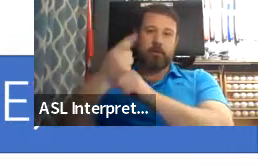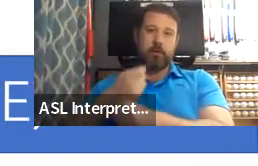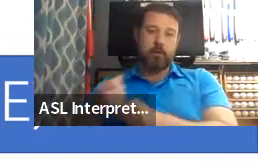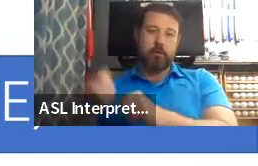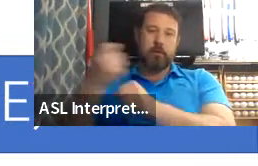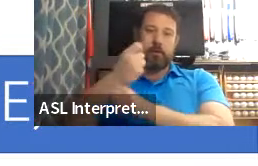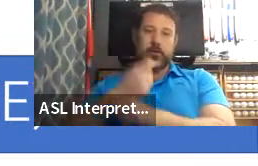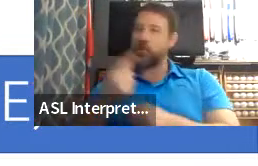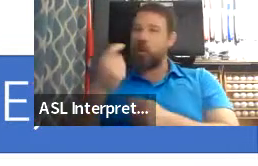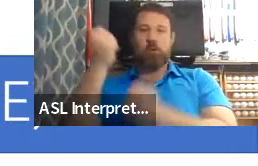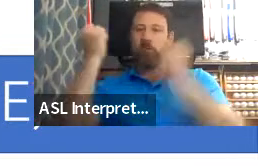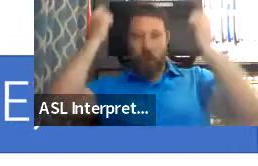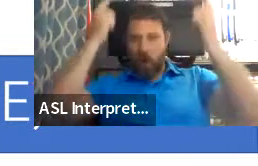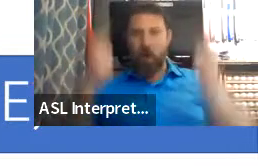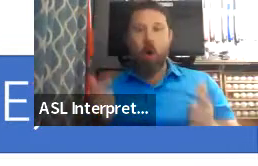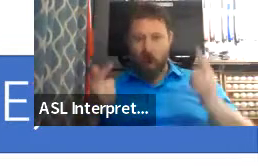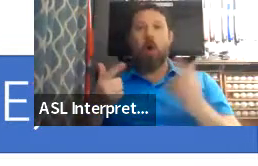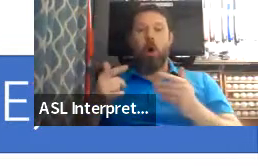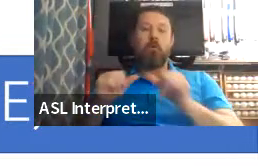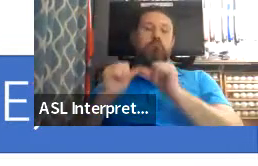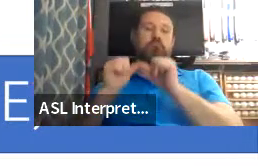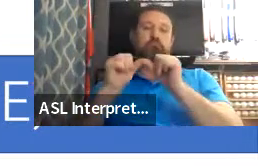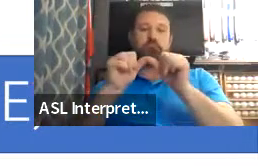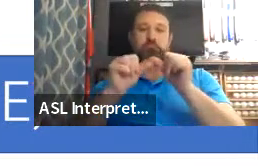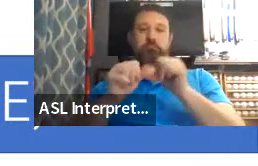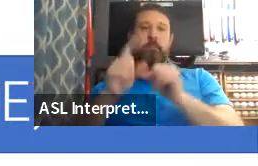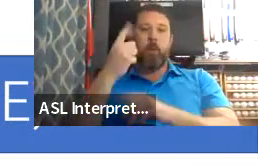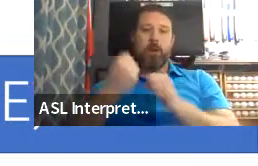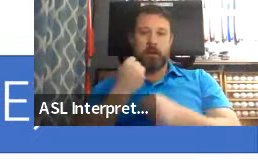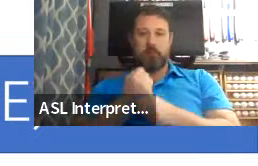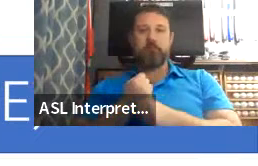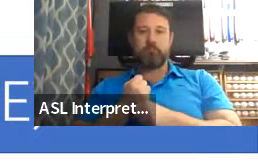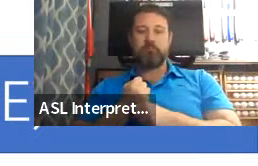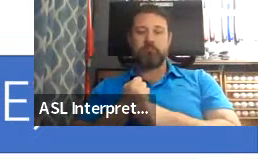basically everybody's renewal date would get pushed out by a year.